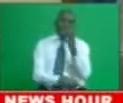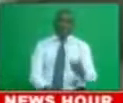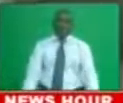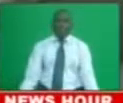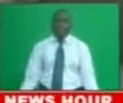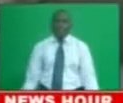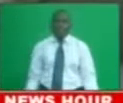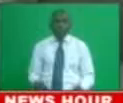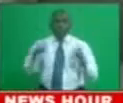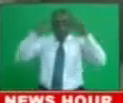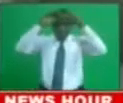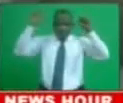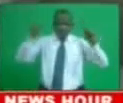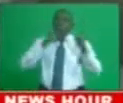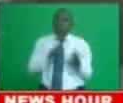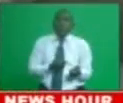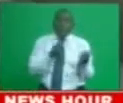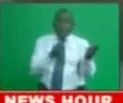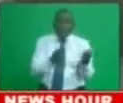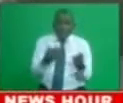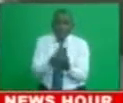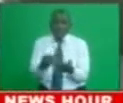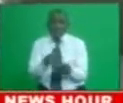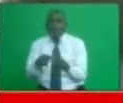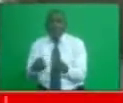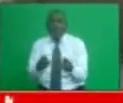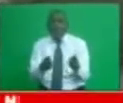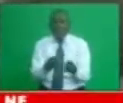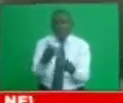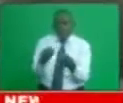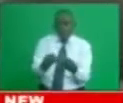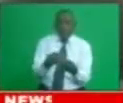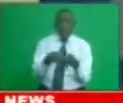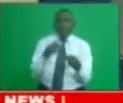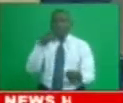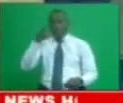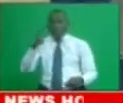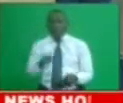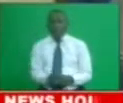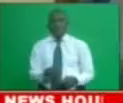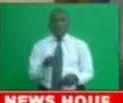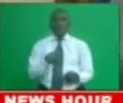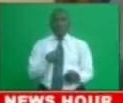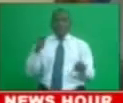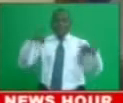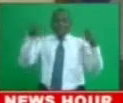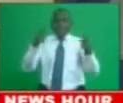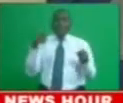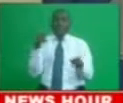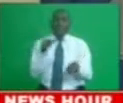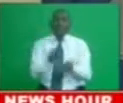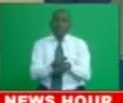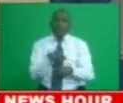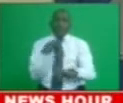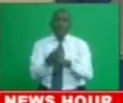attention. The president recommended innovative ways of dealing with corruption. Our greatest success in the fight against corruption